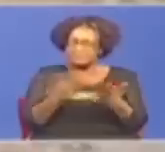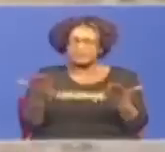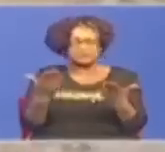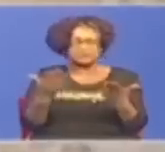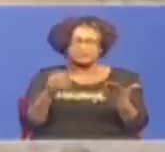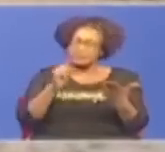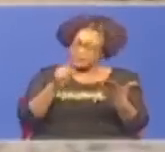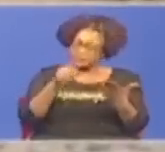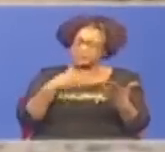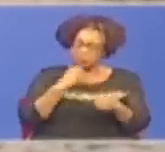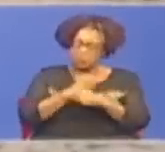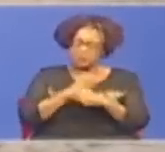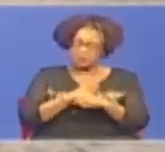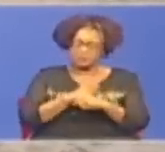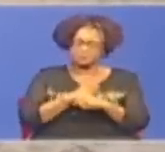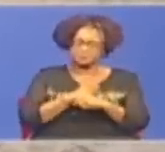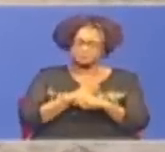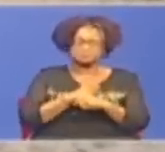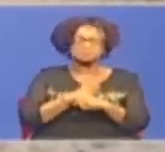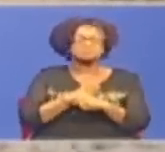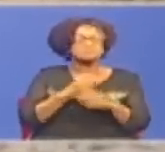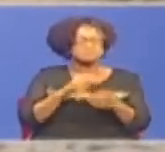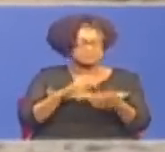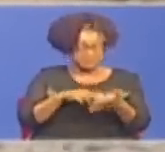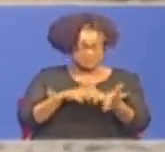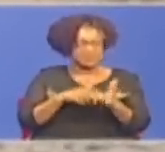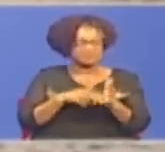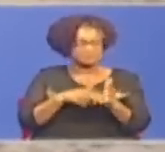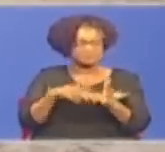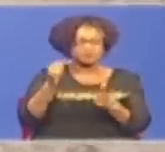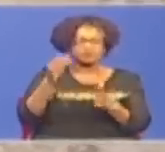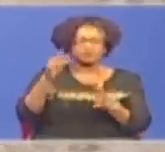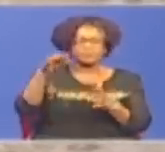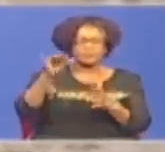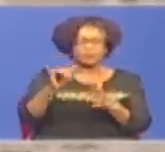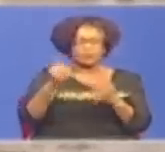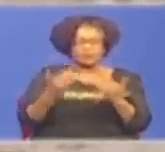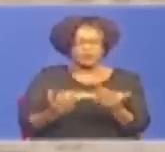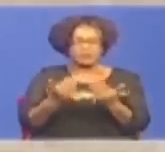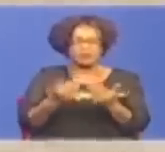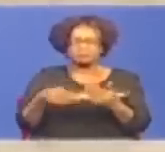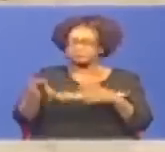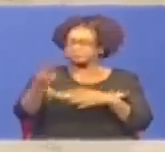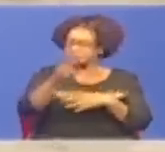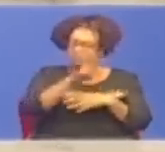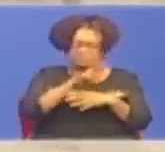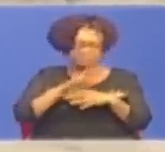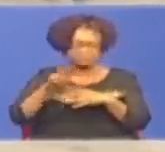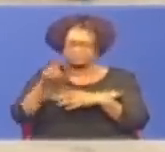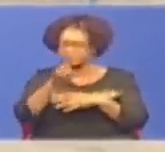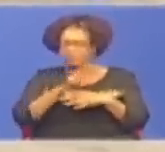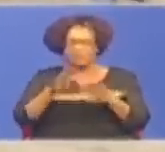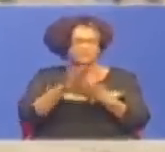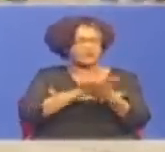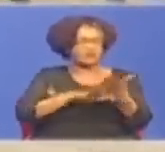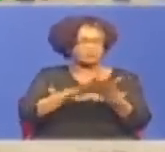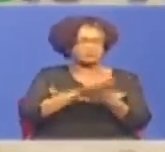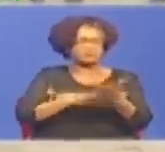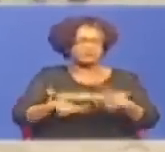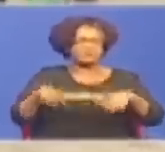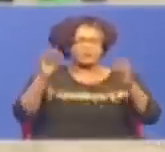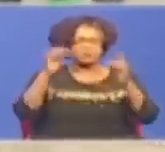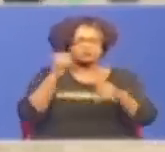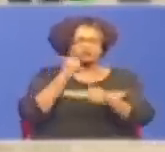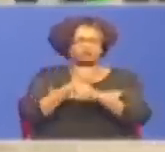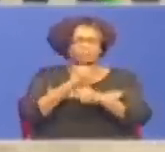yetu. In the meantime, Tobiko has been scanning the environment and finally he's found the job